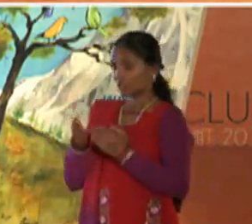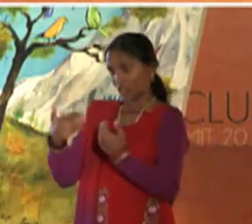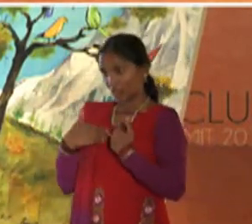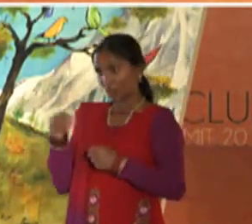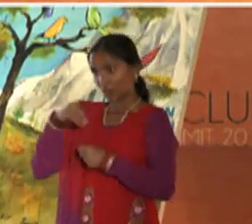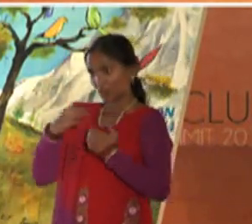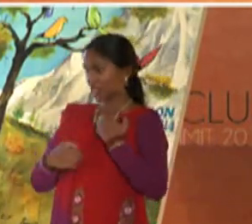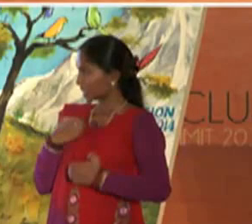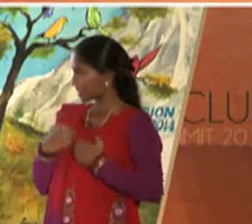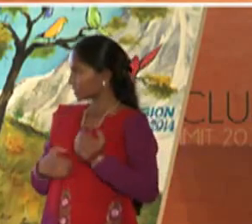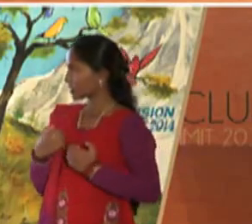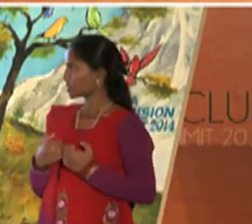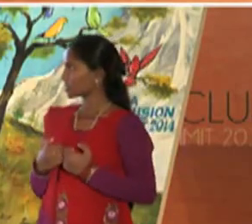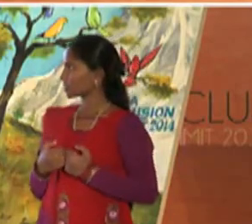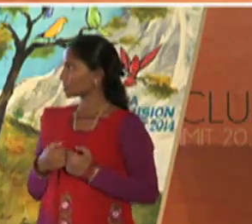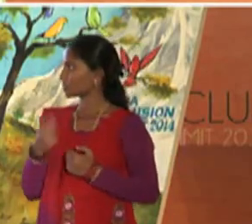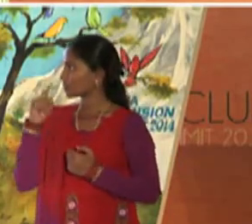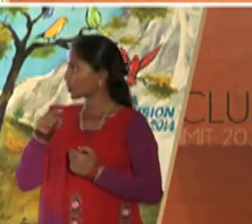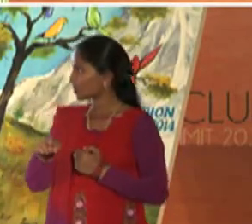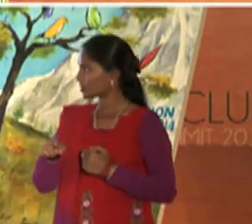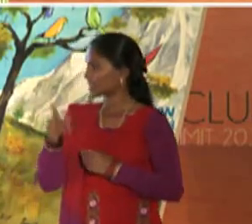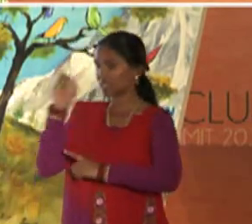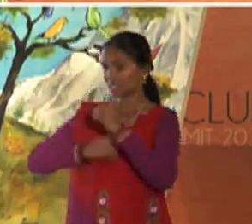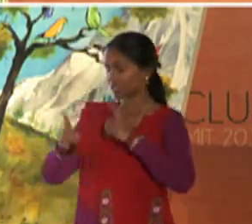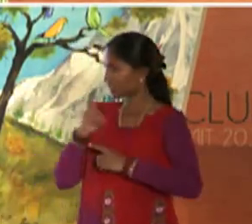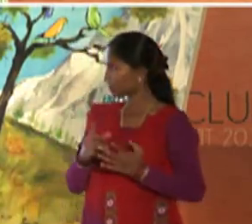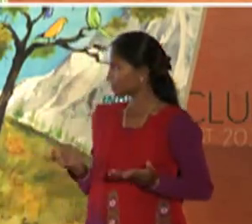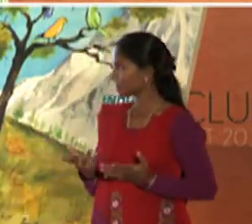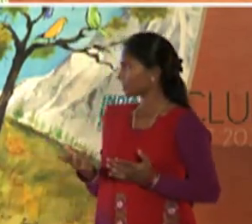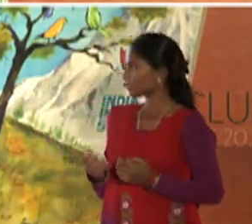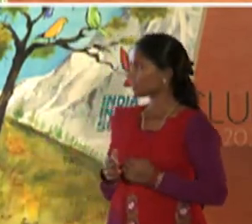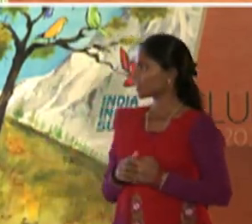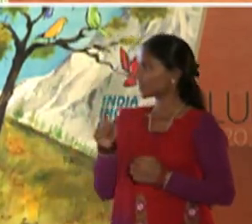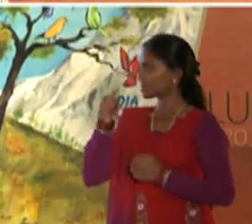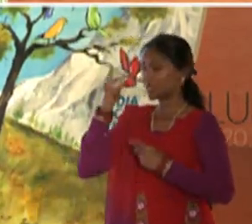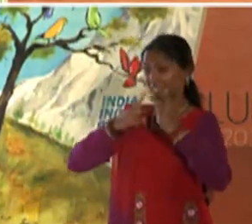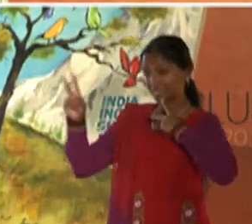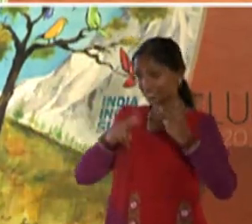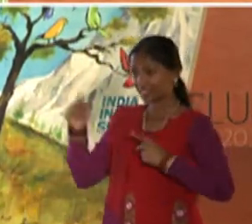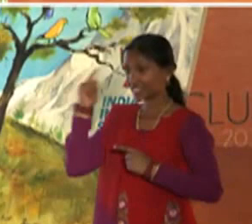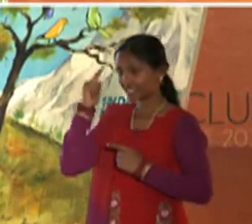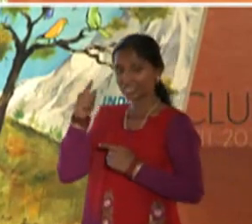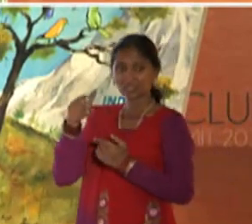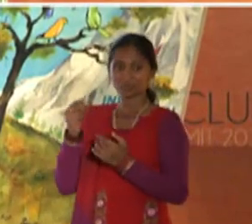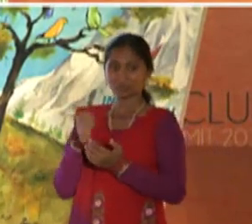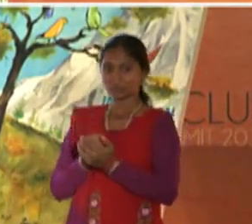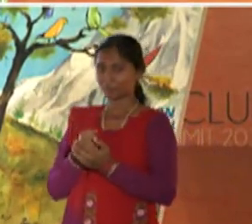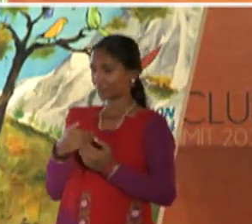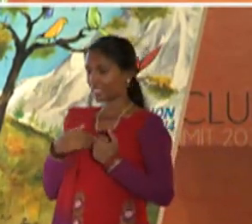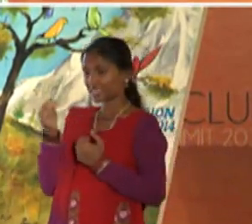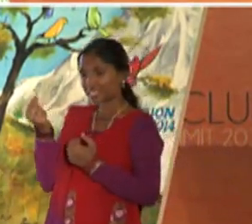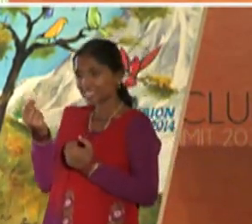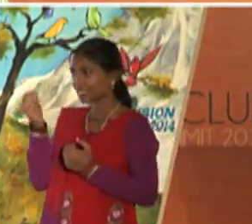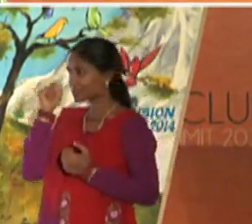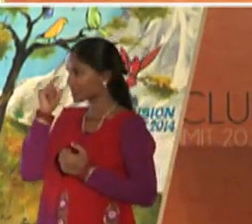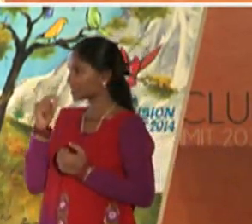you have something to compensate for your disability. So you can do multiple calculations in 3 seconds, or you have no